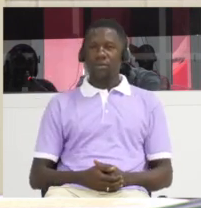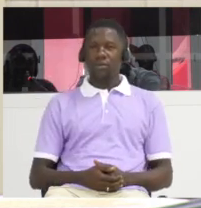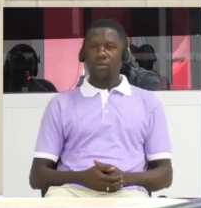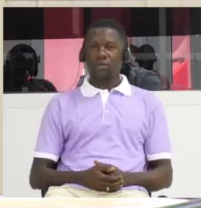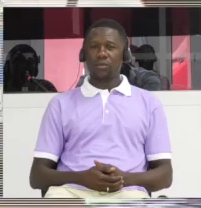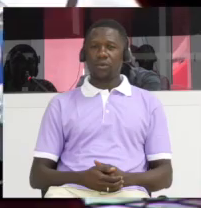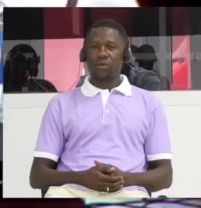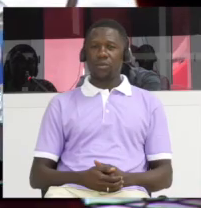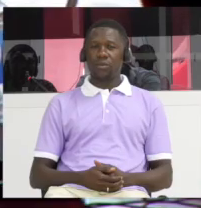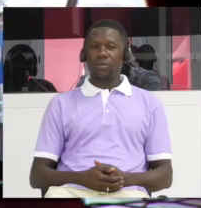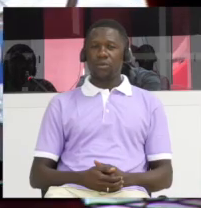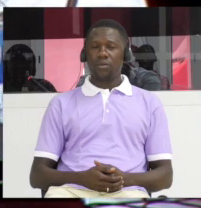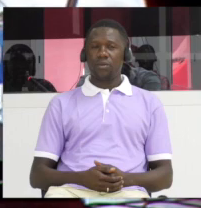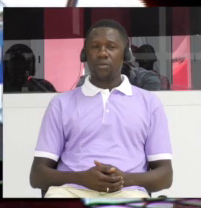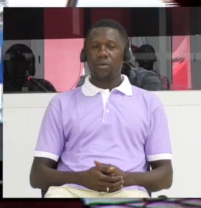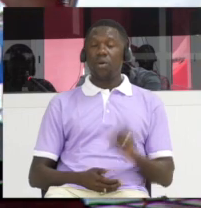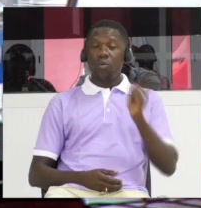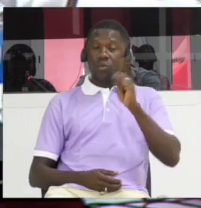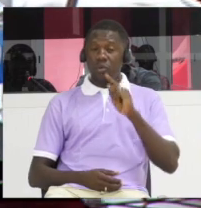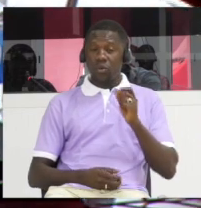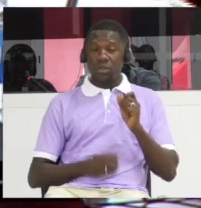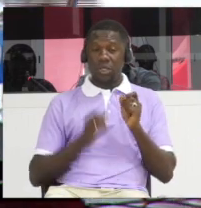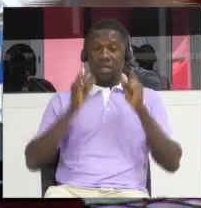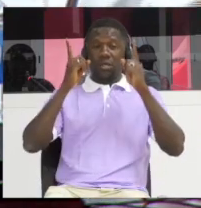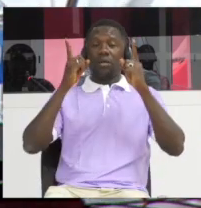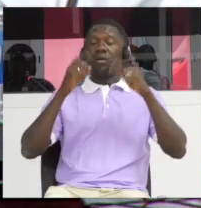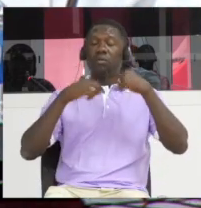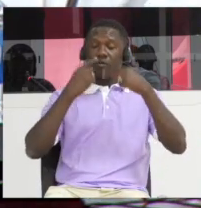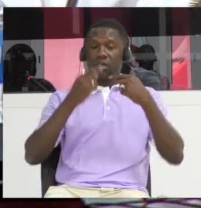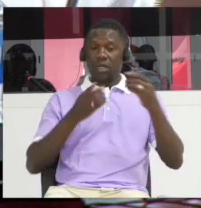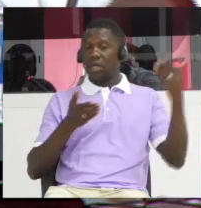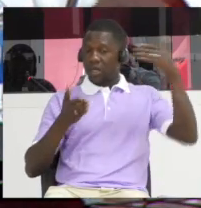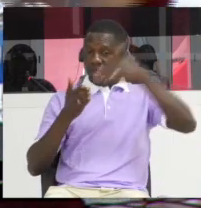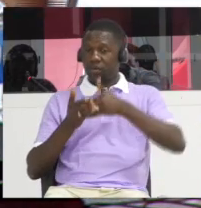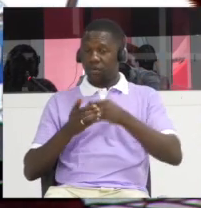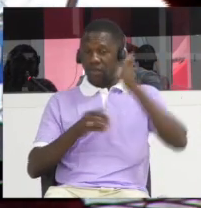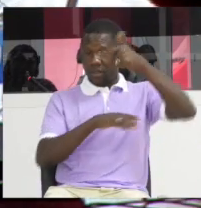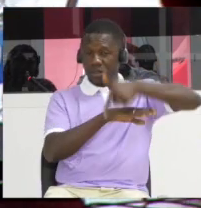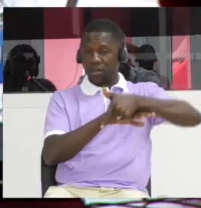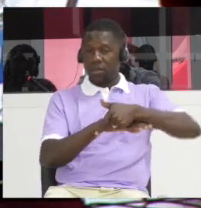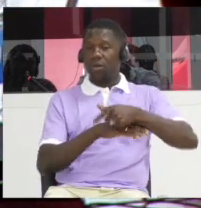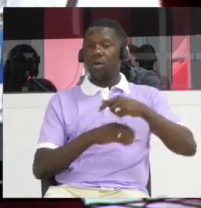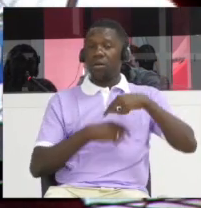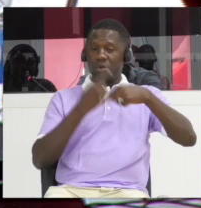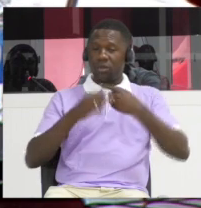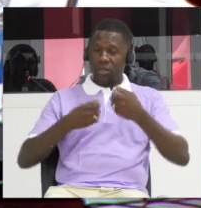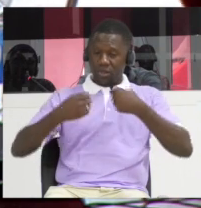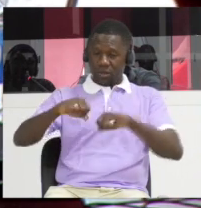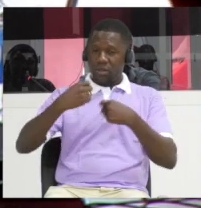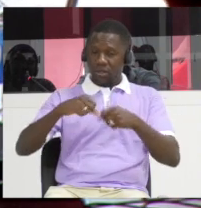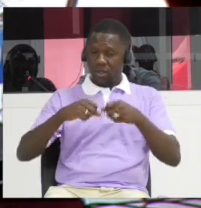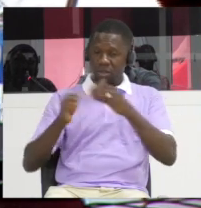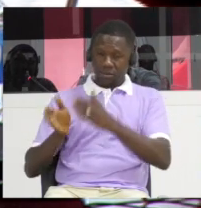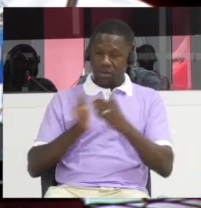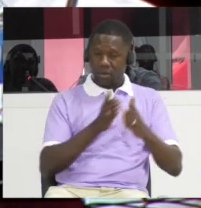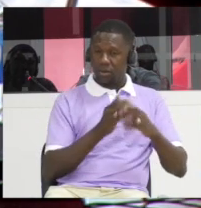What was the effect of the arrival of the Nigerians on the training arrangements for